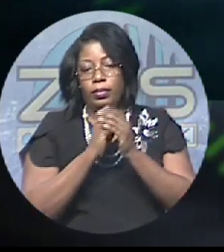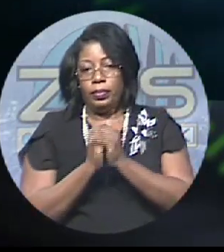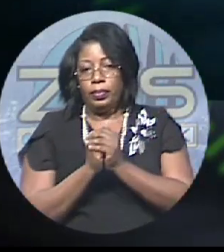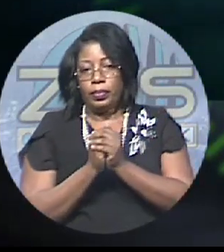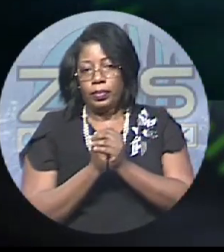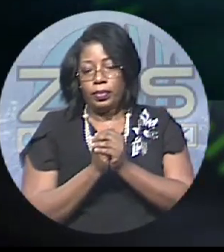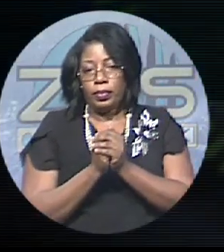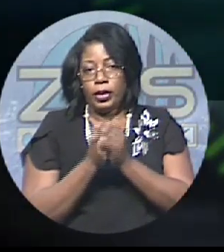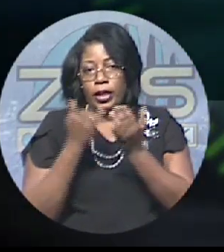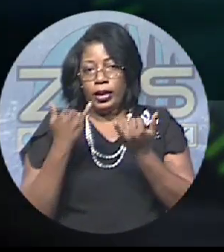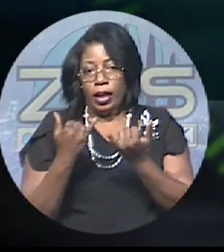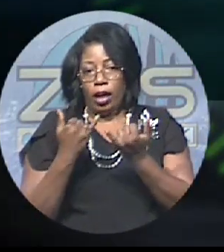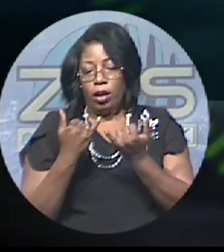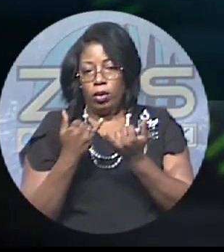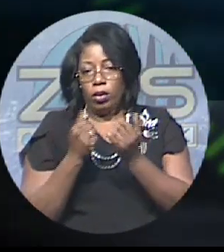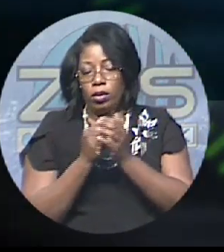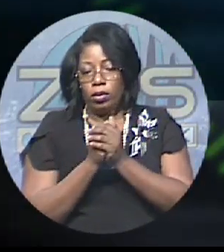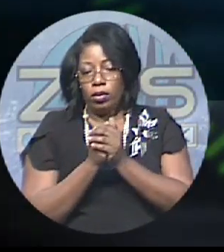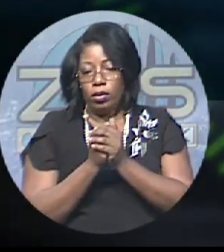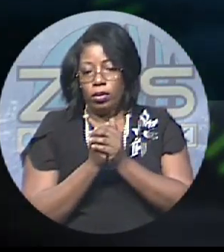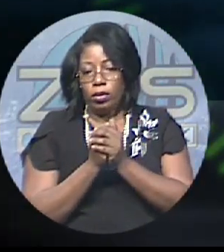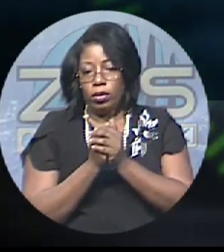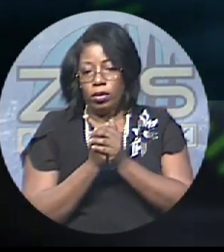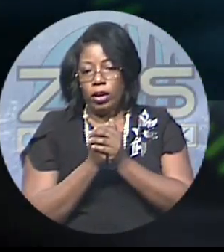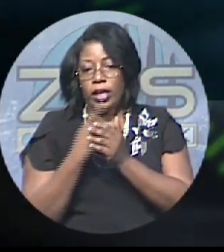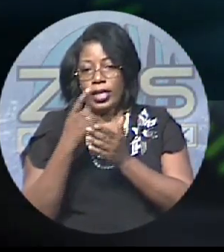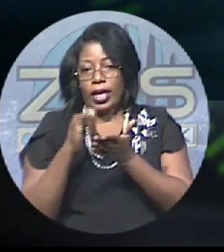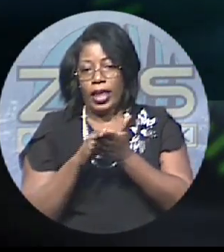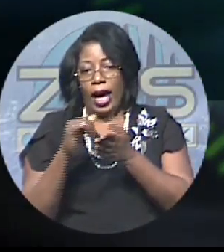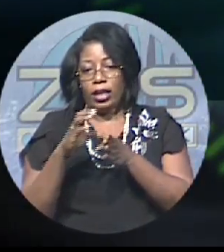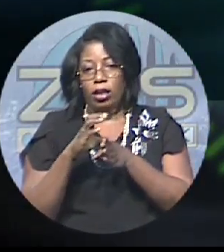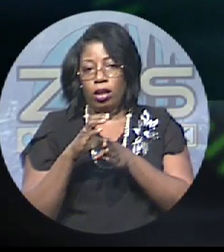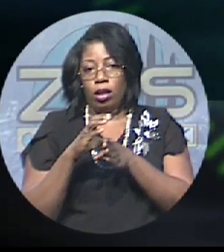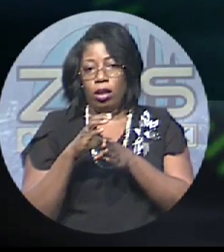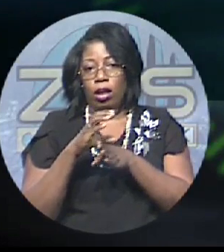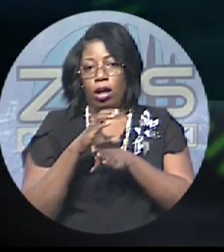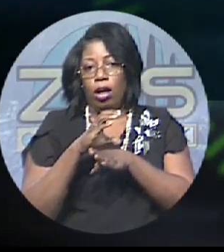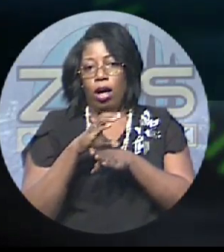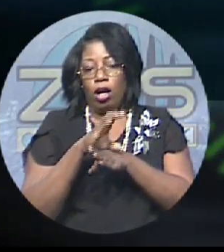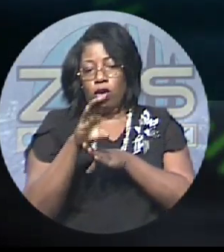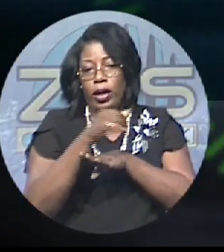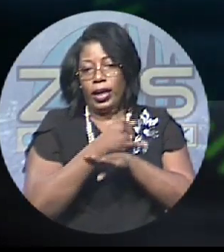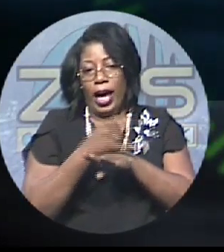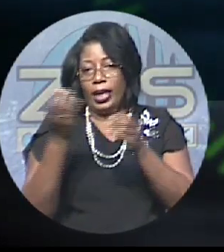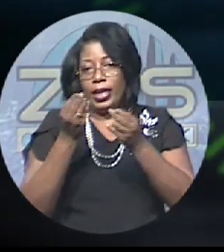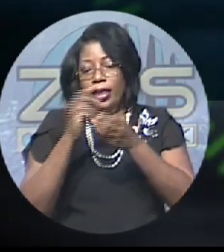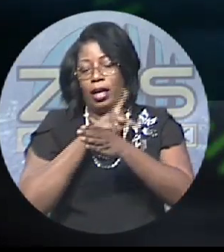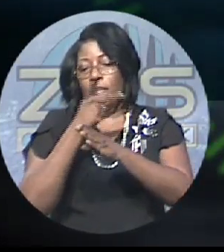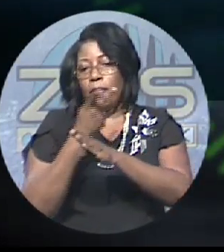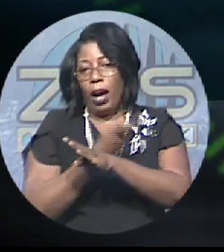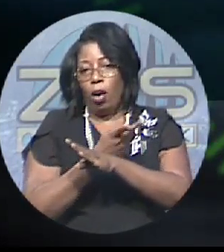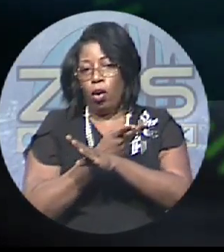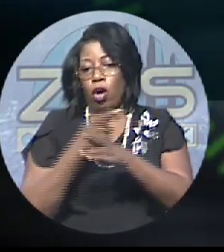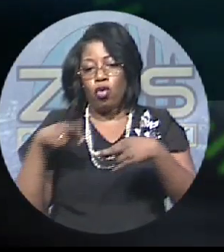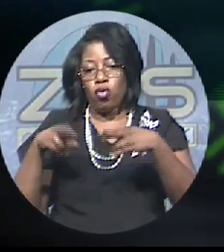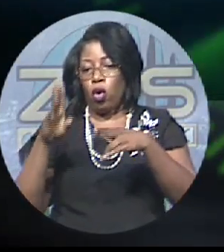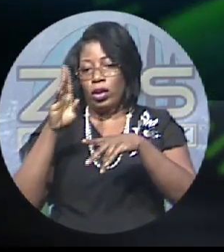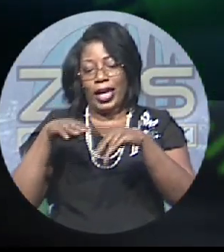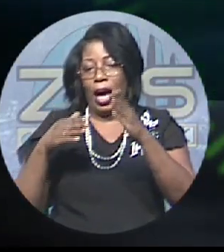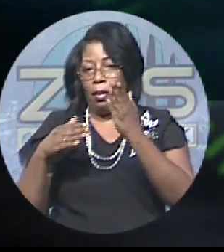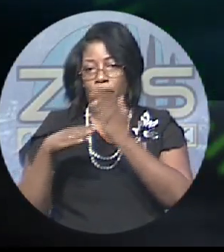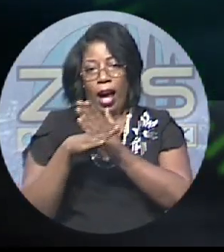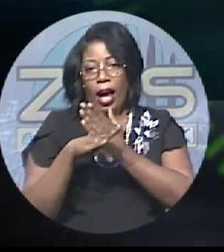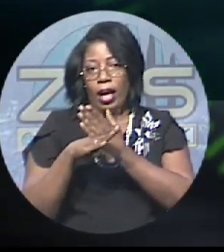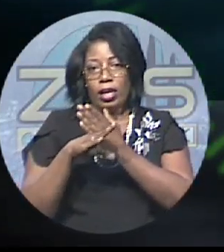Electricity Corporation team from Exuma reported that Crooked Island is still without power, its roads impassable, with water,